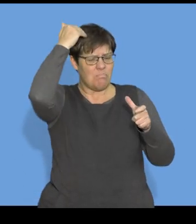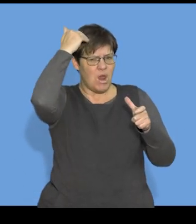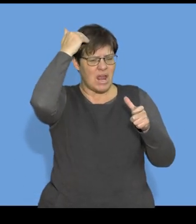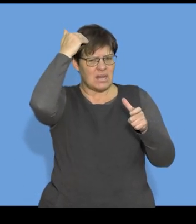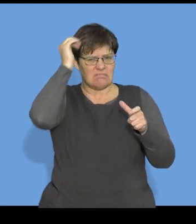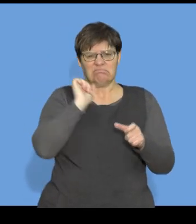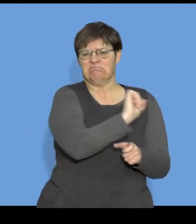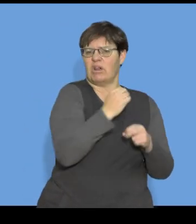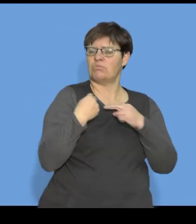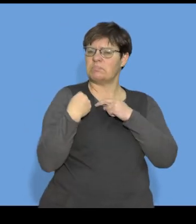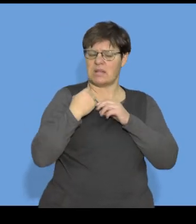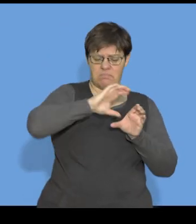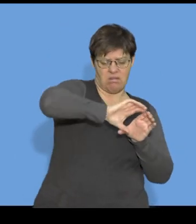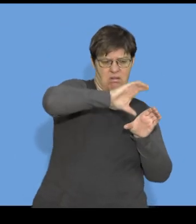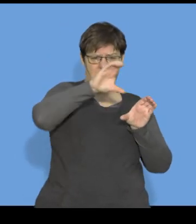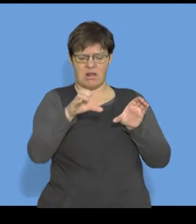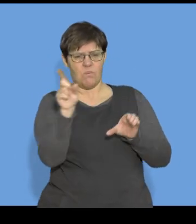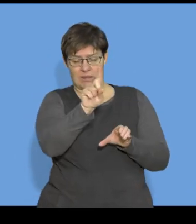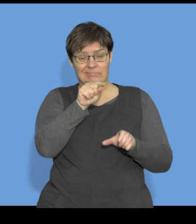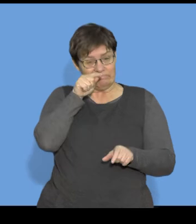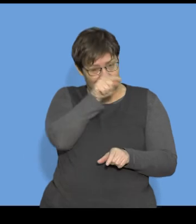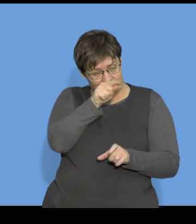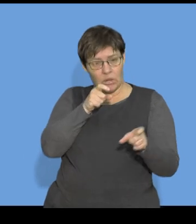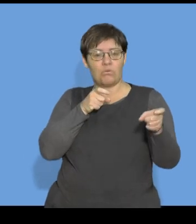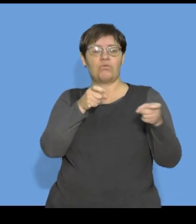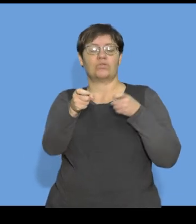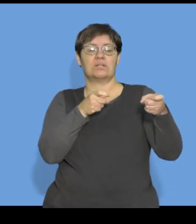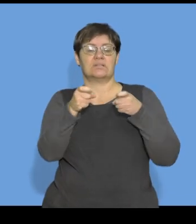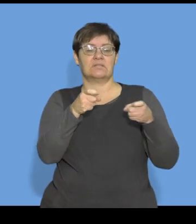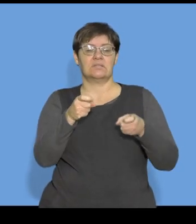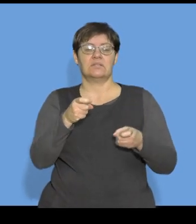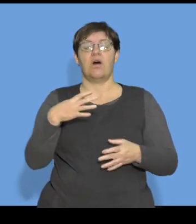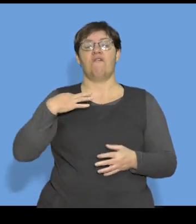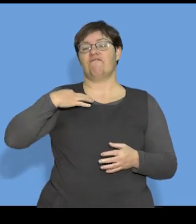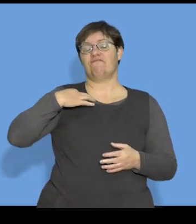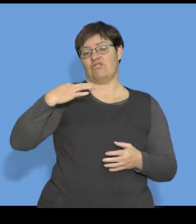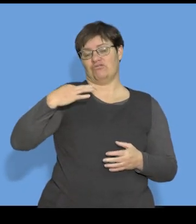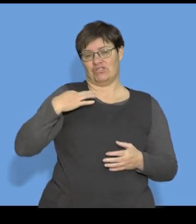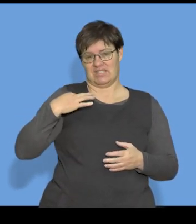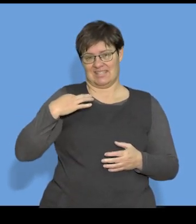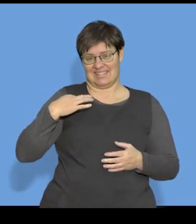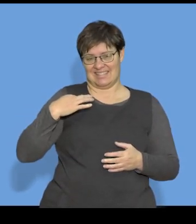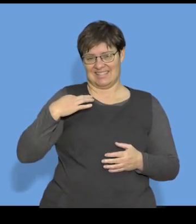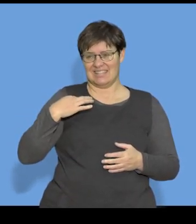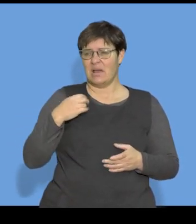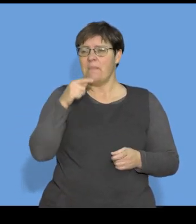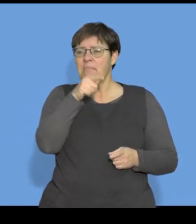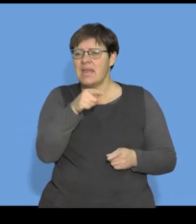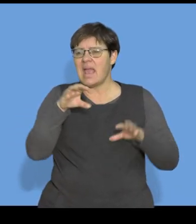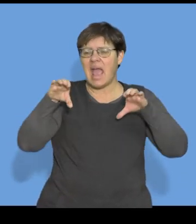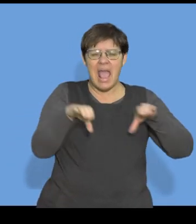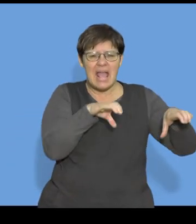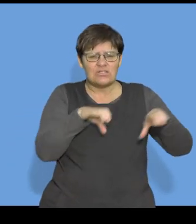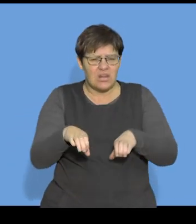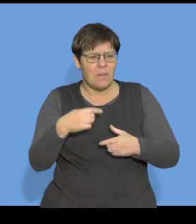of the brain up to here? It controls voluntary, meaning those